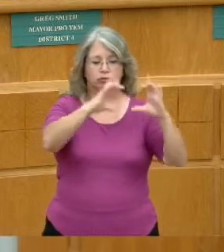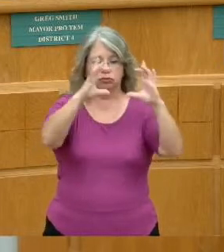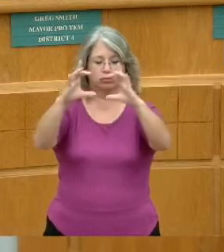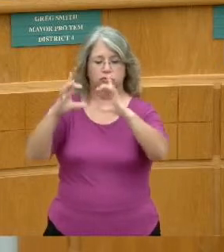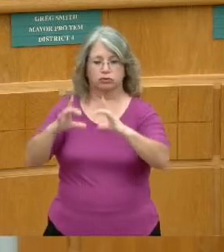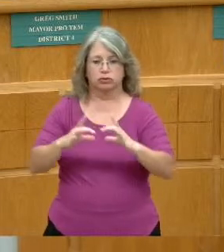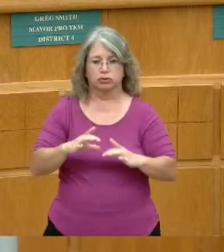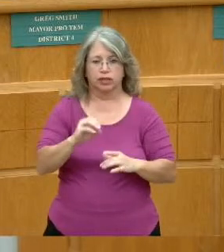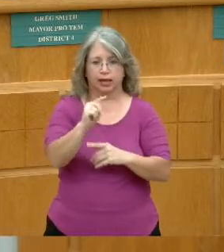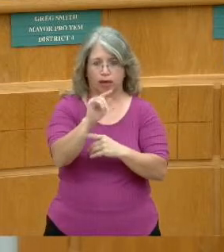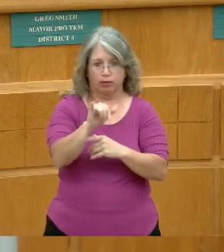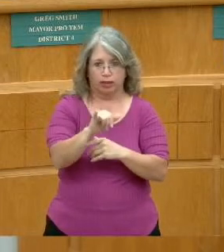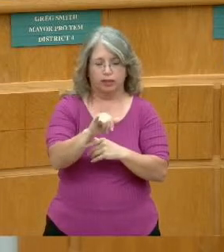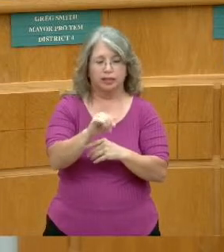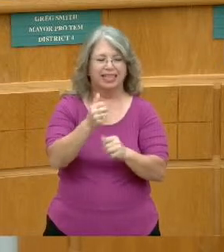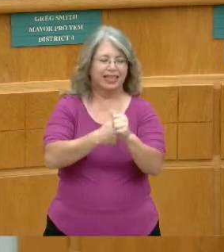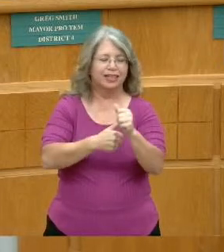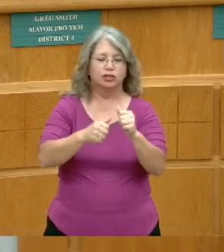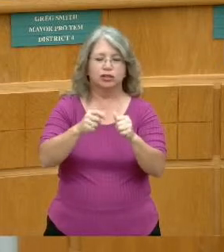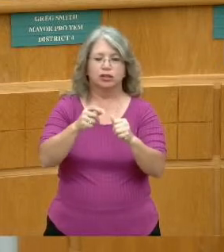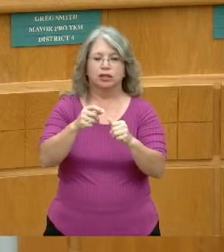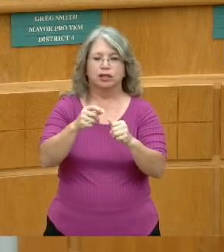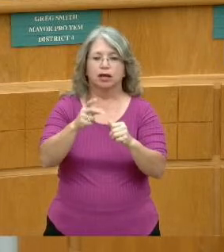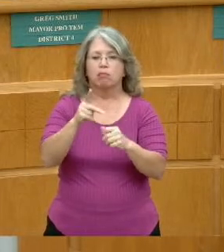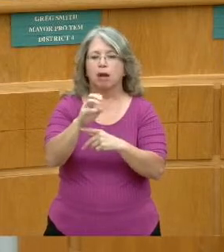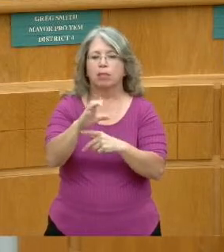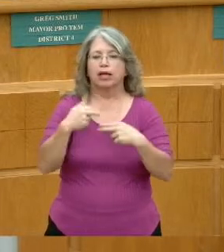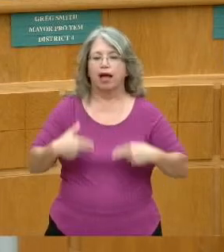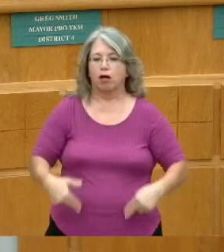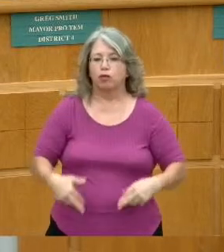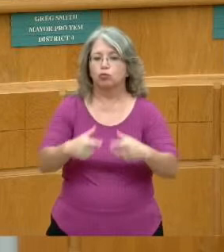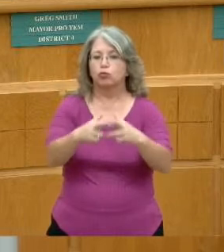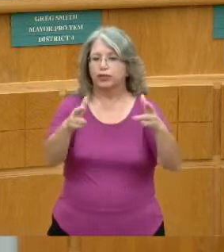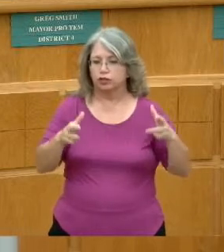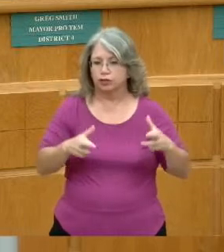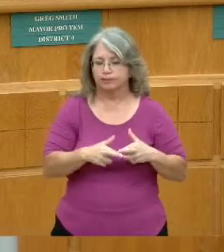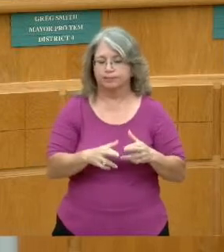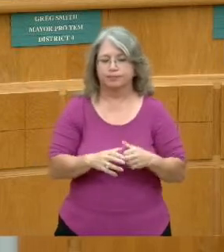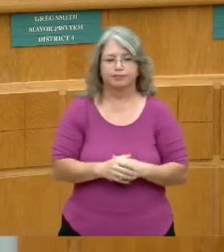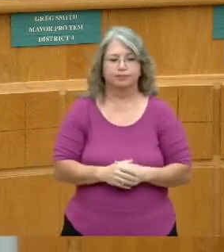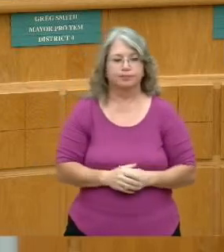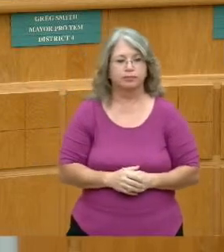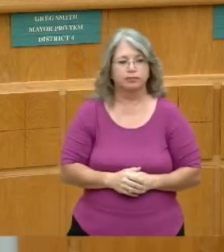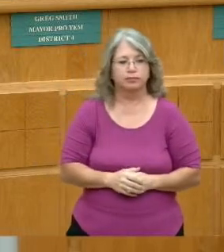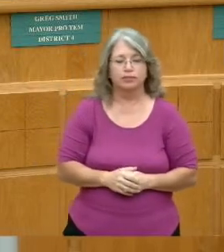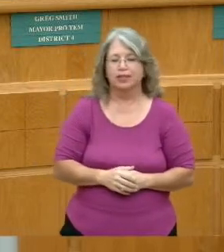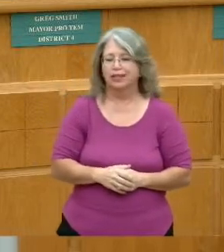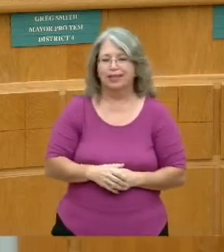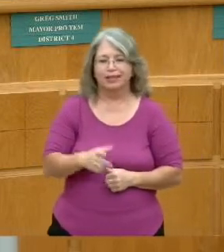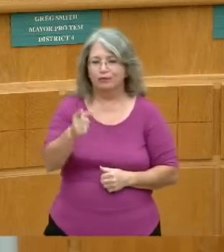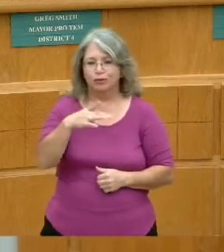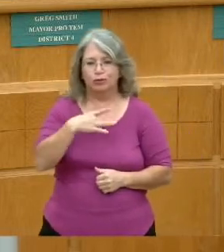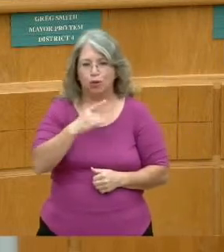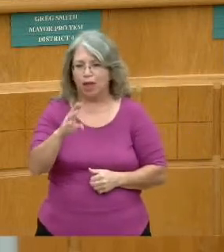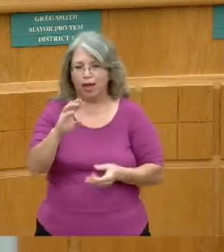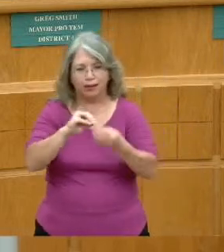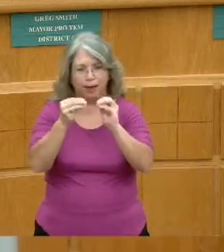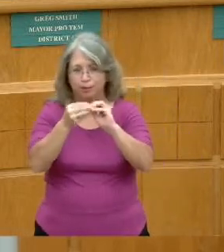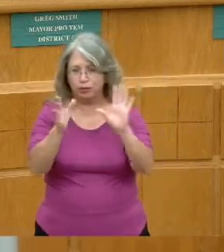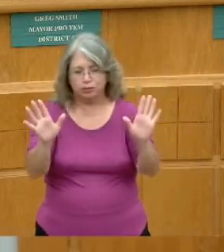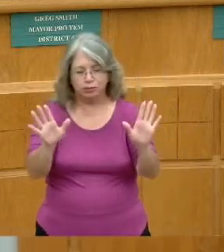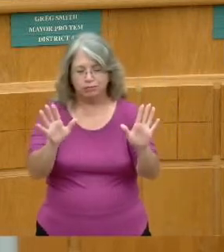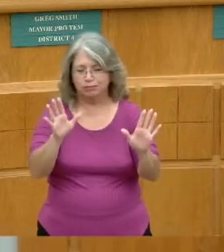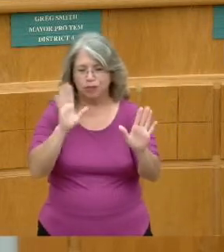of the public health regions. What you can see in this pattern, and again for people that don't like numbers, don't pay attention to the numbers, just look at the